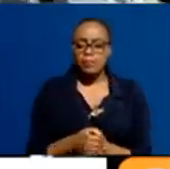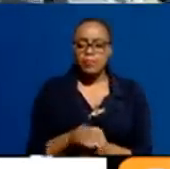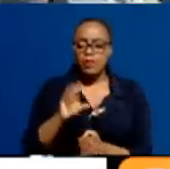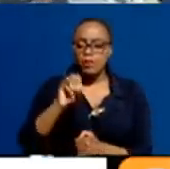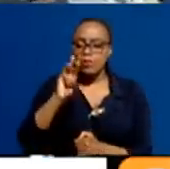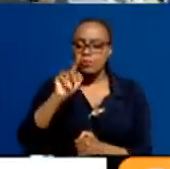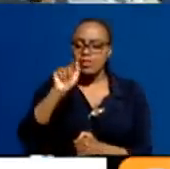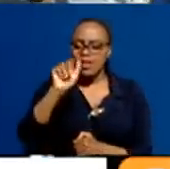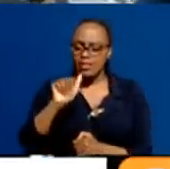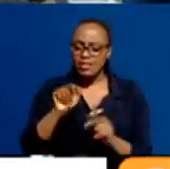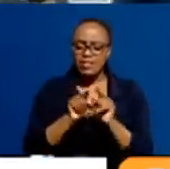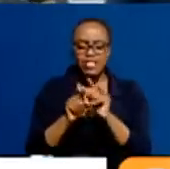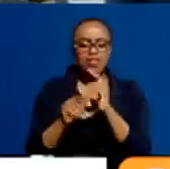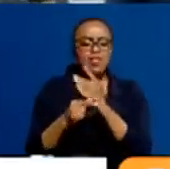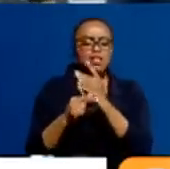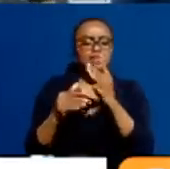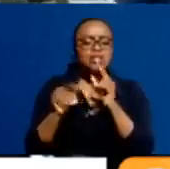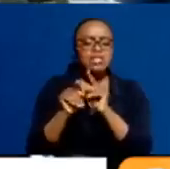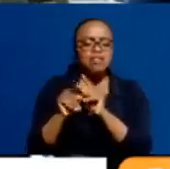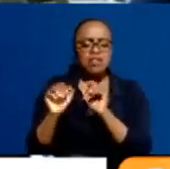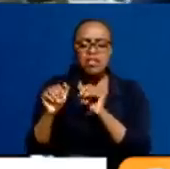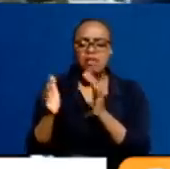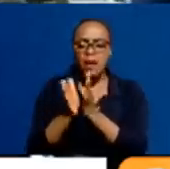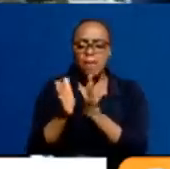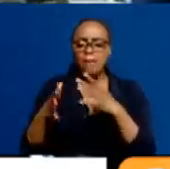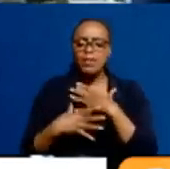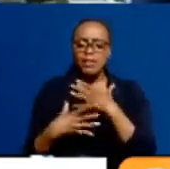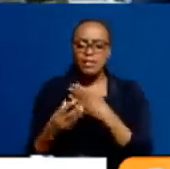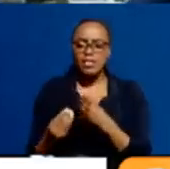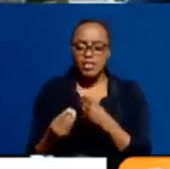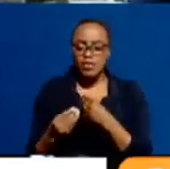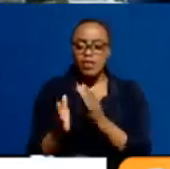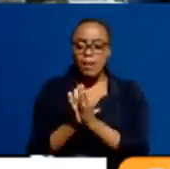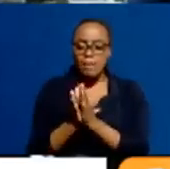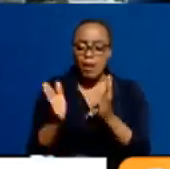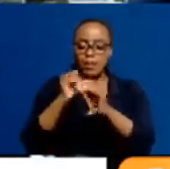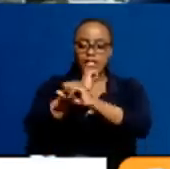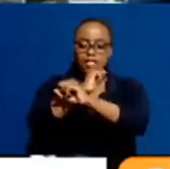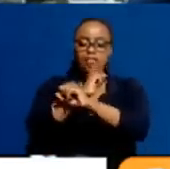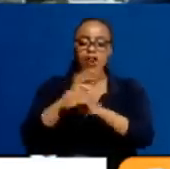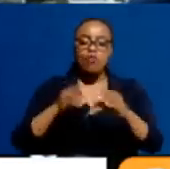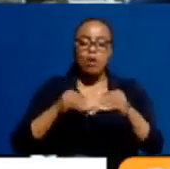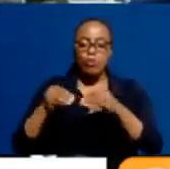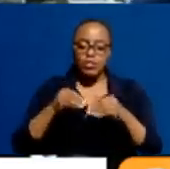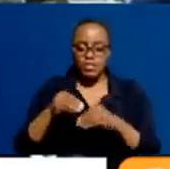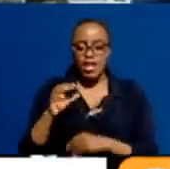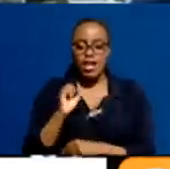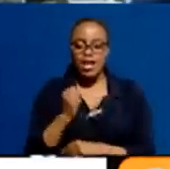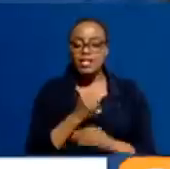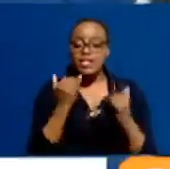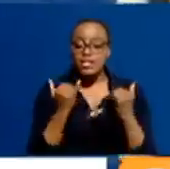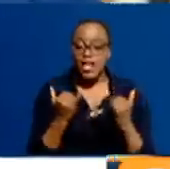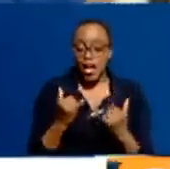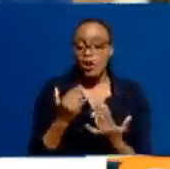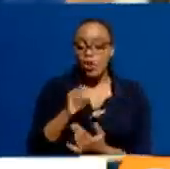a serial litigator and a public interest, a public defender. Busia Senator-elect Okeo Omtata,